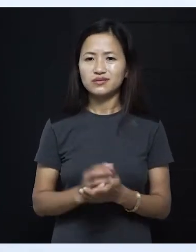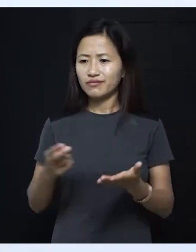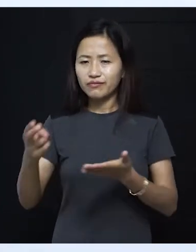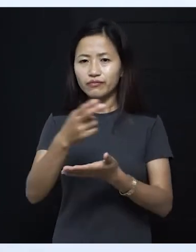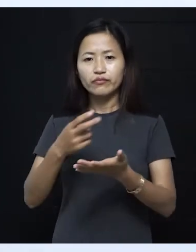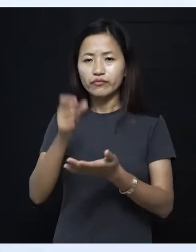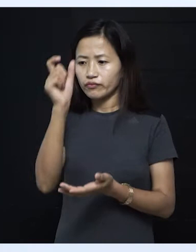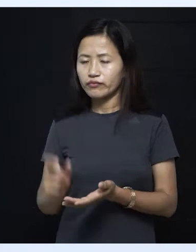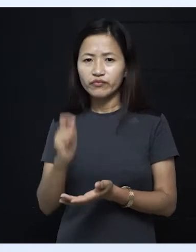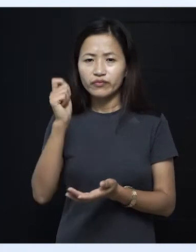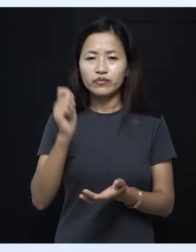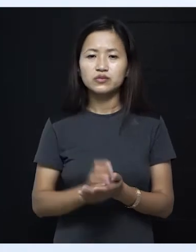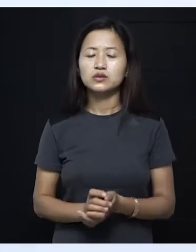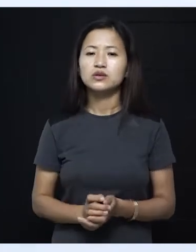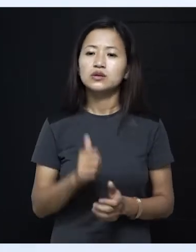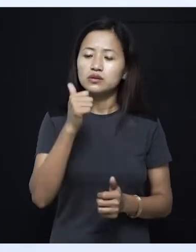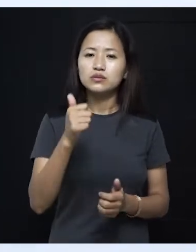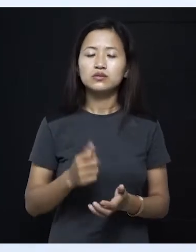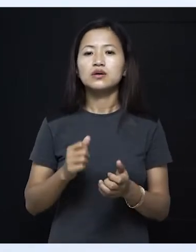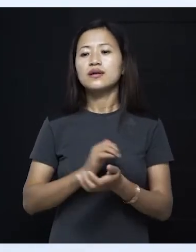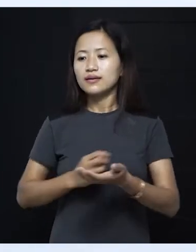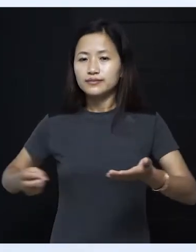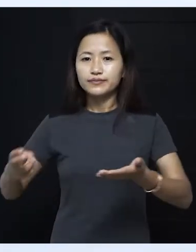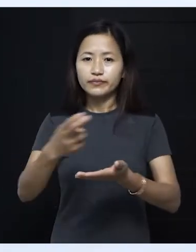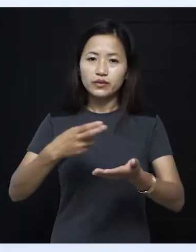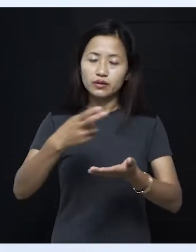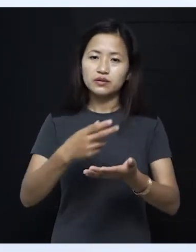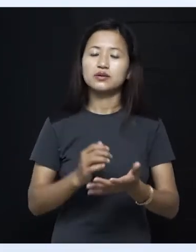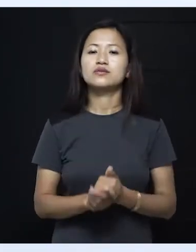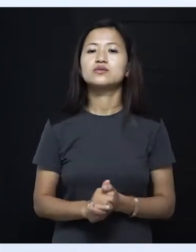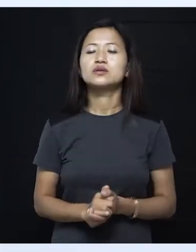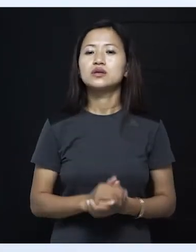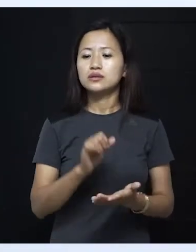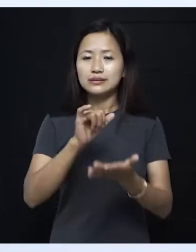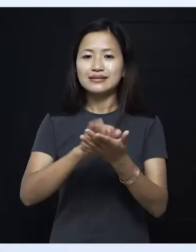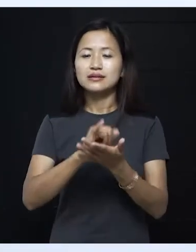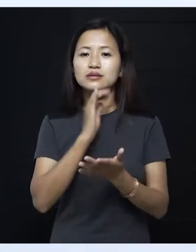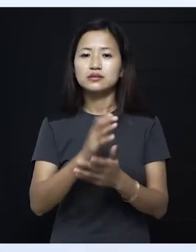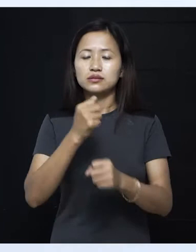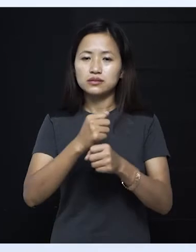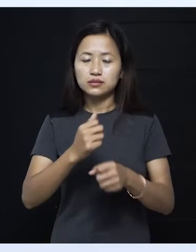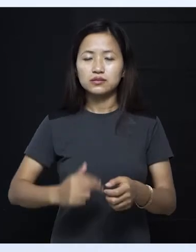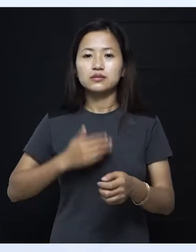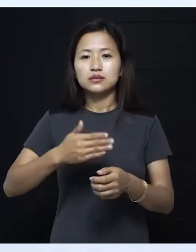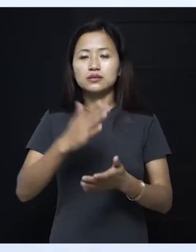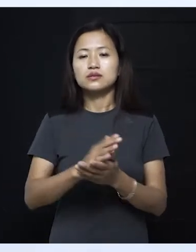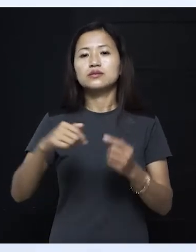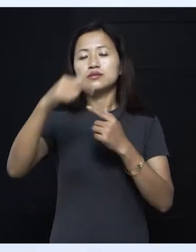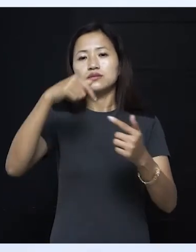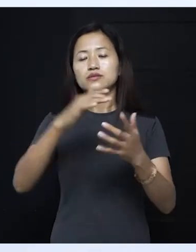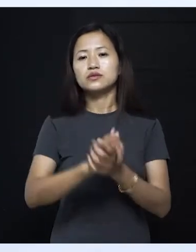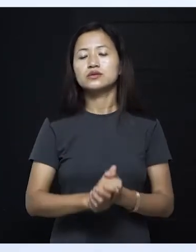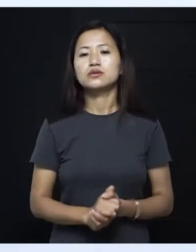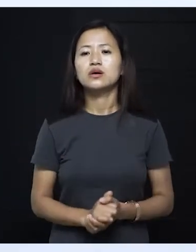farmers, they will be able to get a good harvest, okay, good harvest. So that is called as the Green Revolution. And in